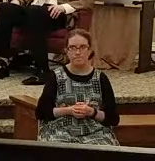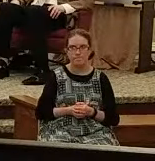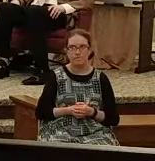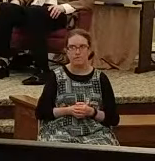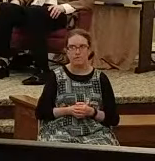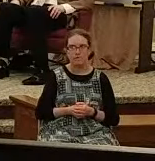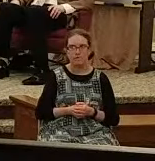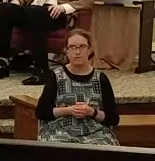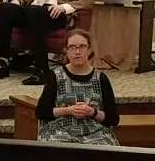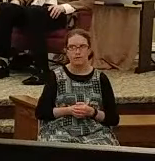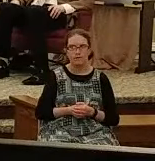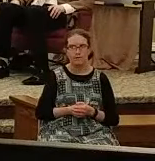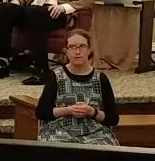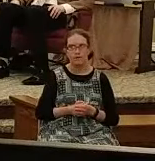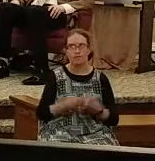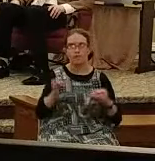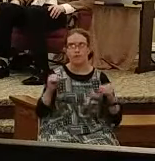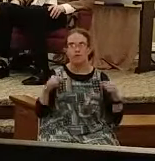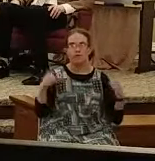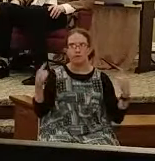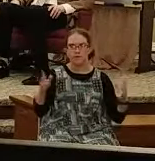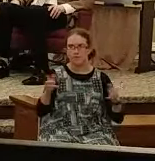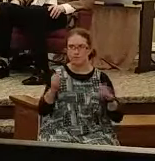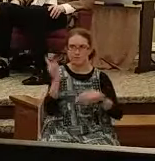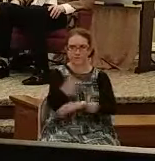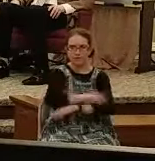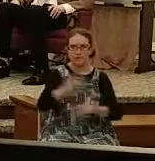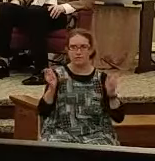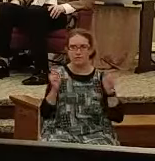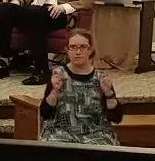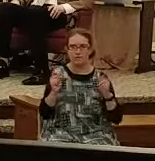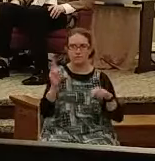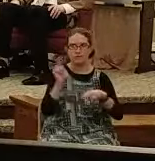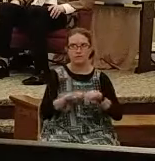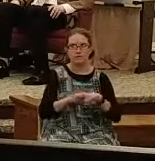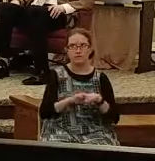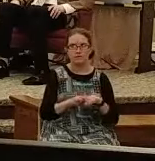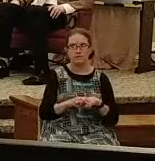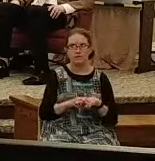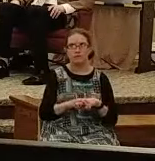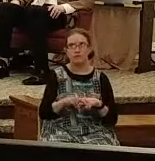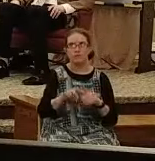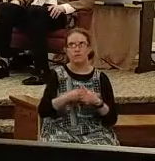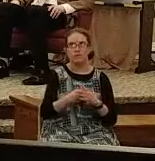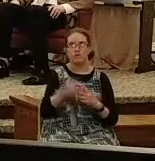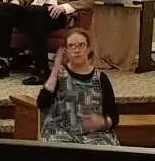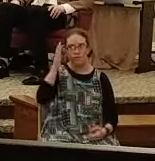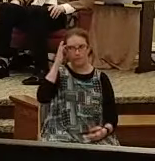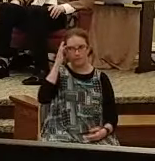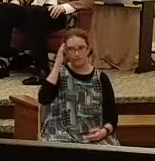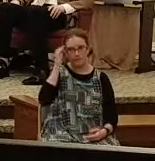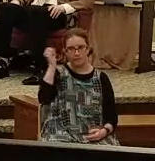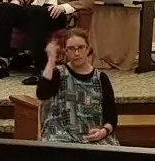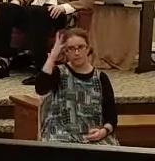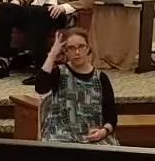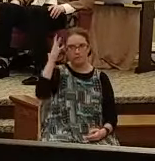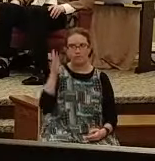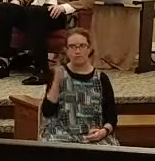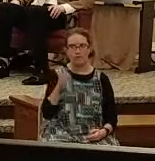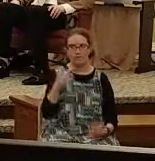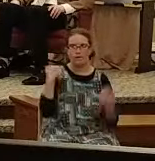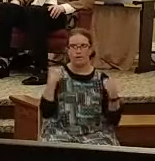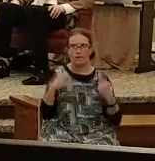it because you knew it was a sin, but then one day all of a sudden you're sitting there and you begin to think on that, and it just pops in your head.